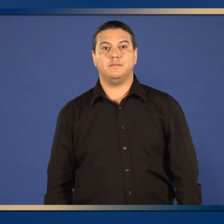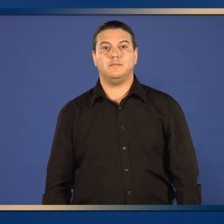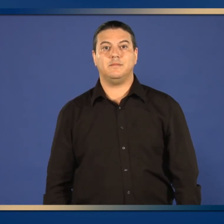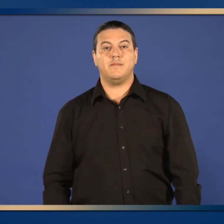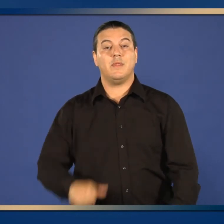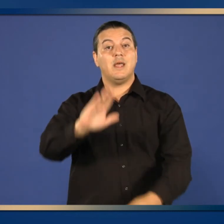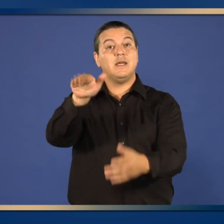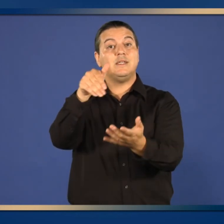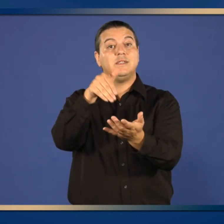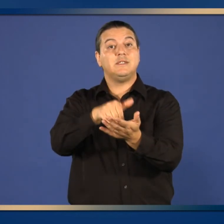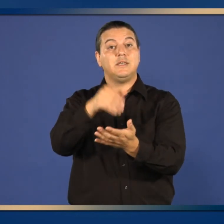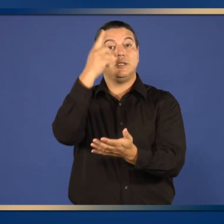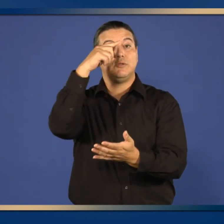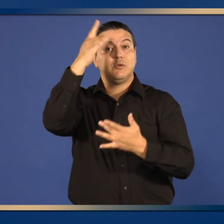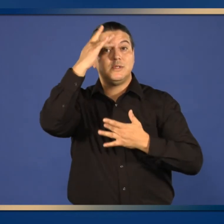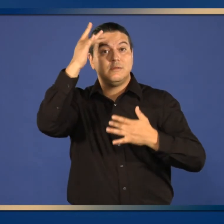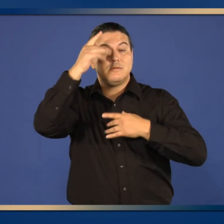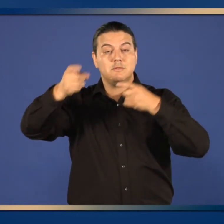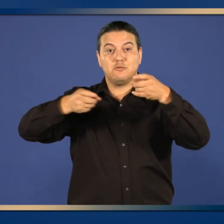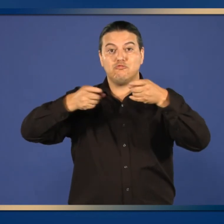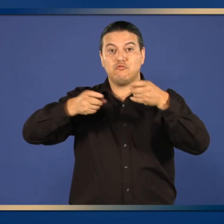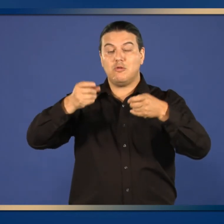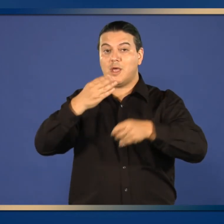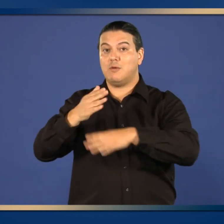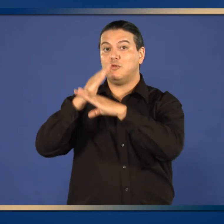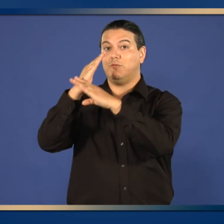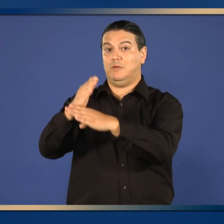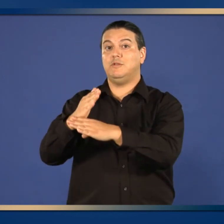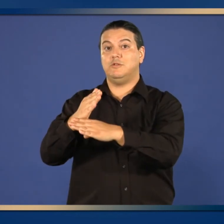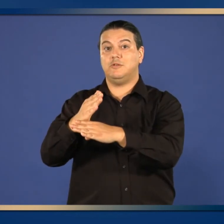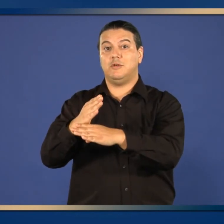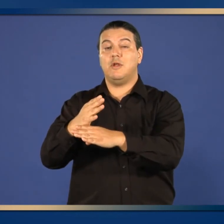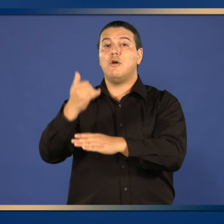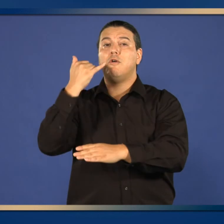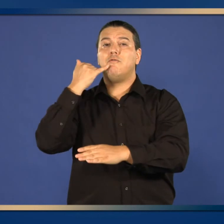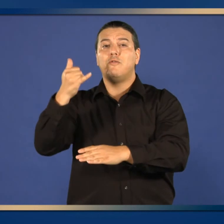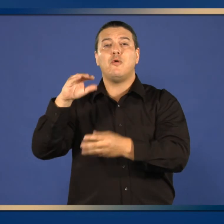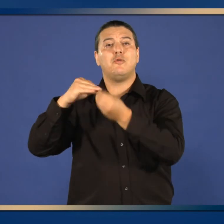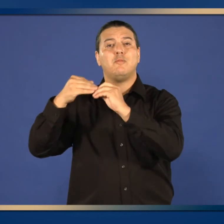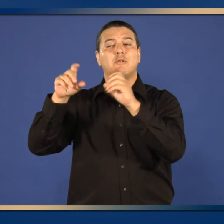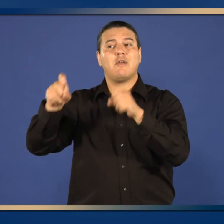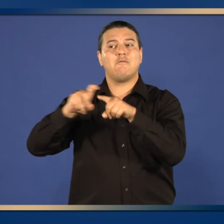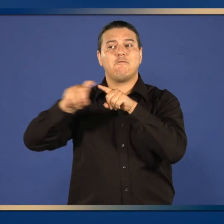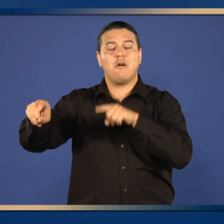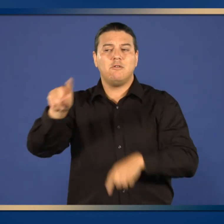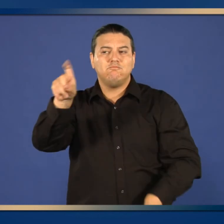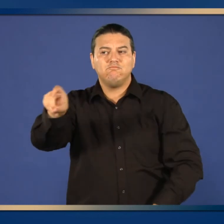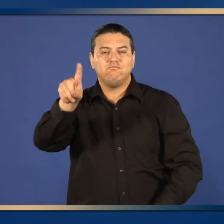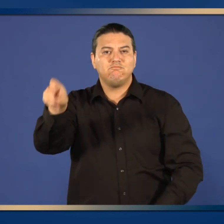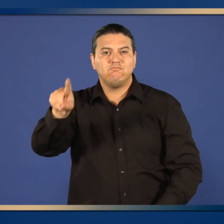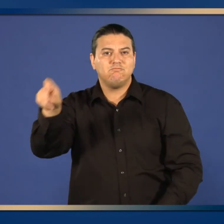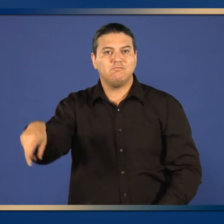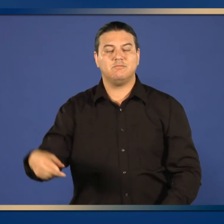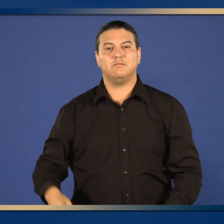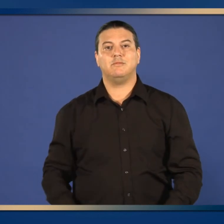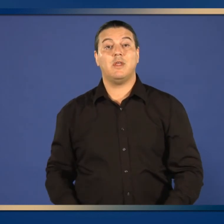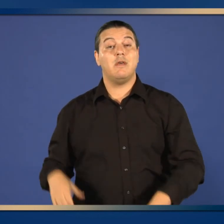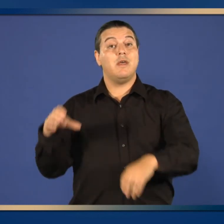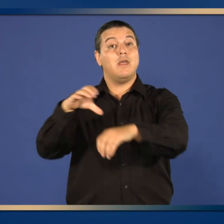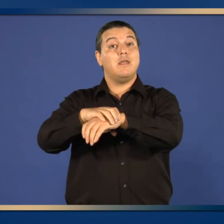Centers for Disease Control and Prevention Public Response Hotline. For